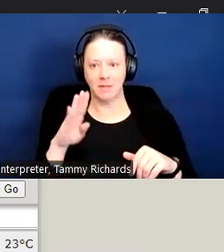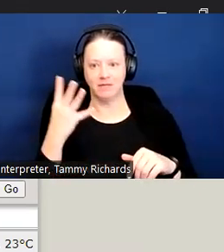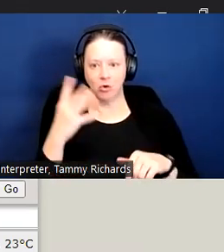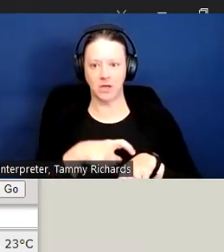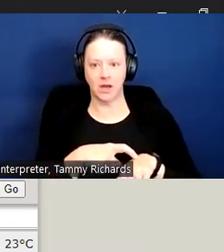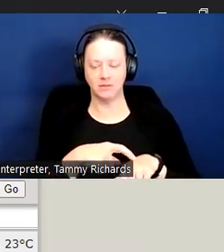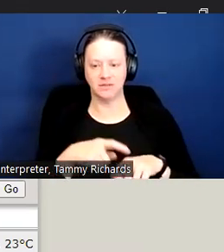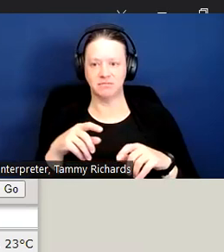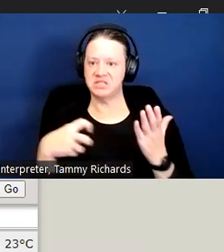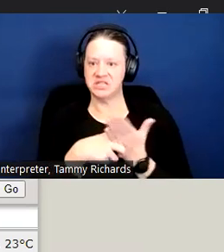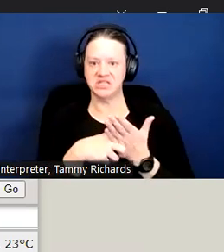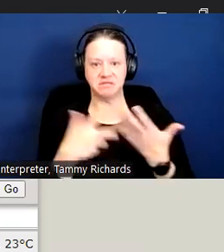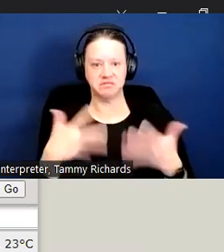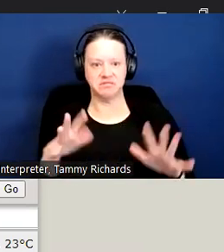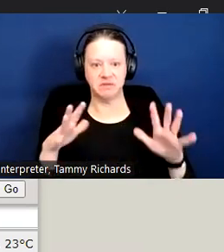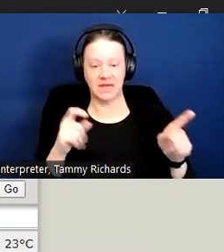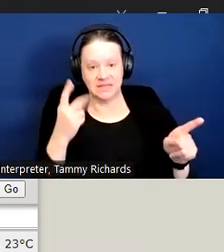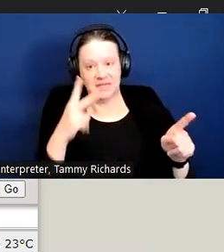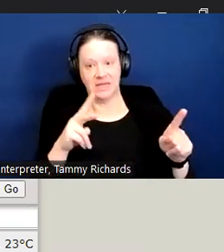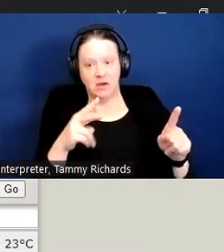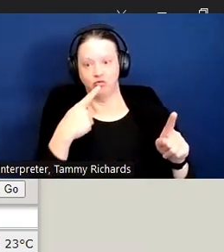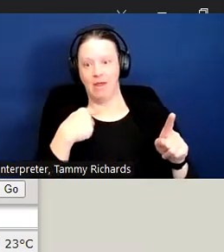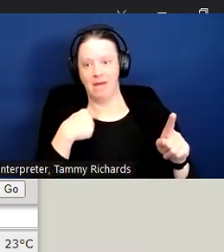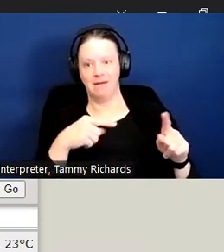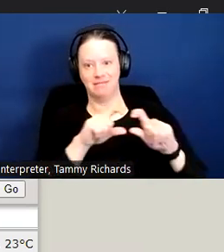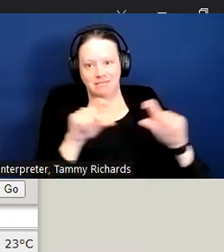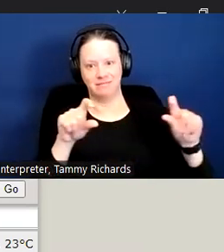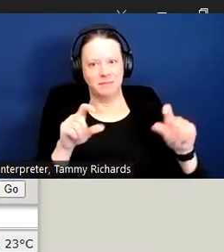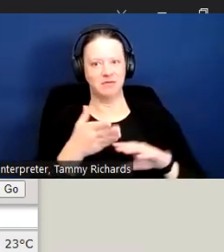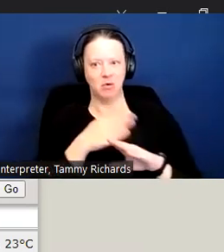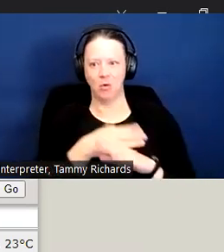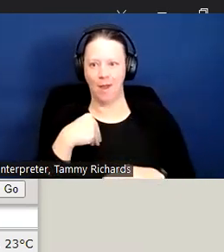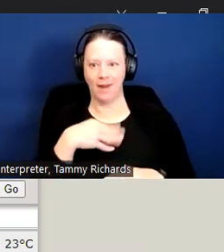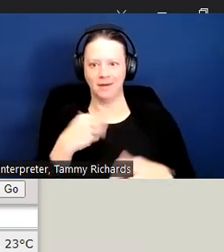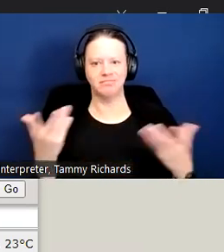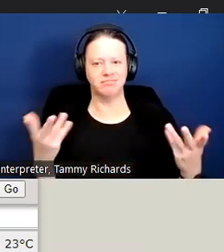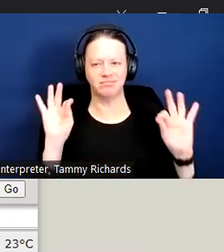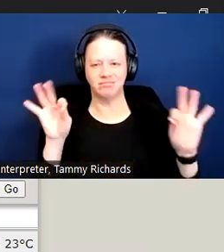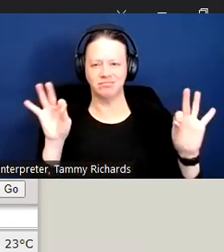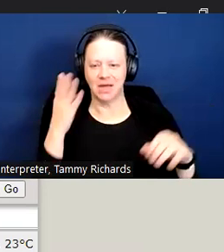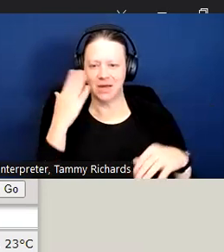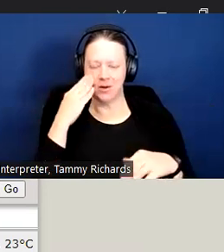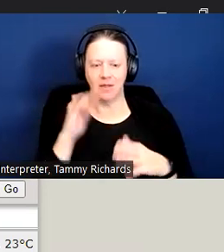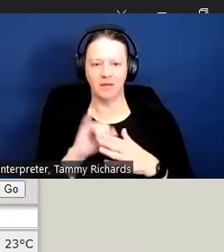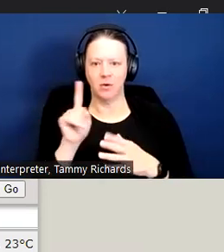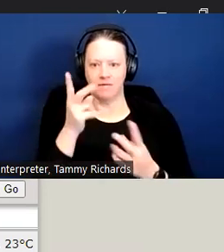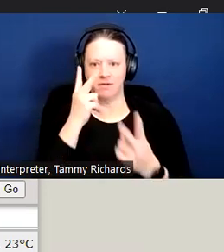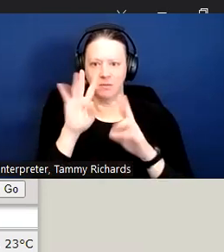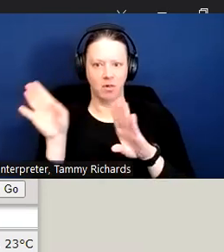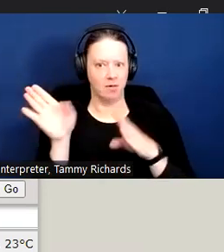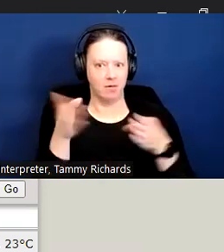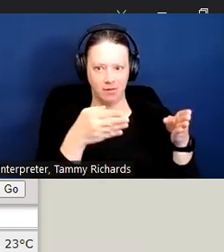at tickets. I know I'm at tickets because I see the difference in the button from before. That's where that visible focus